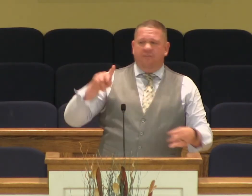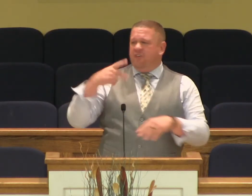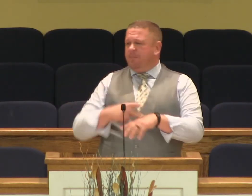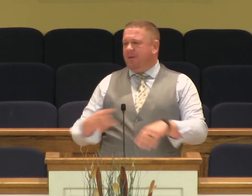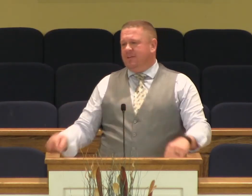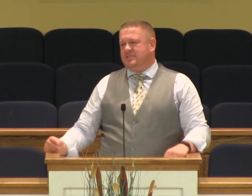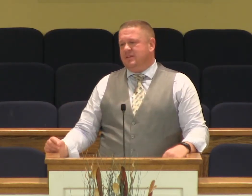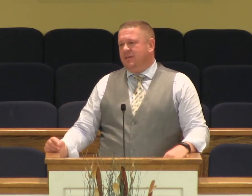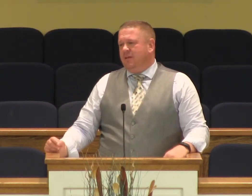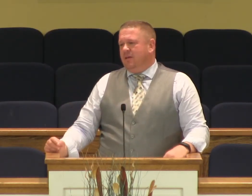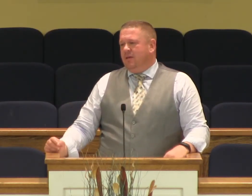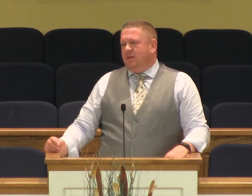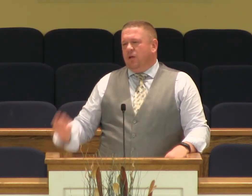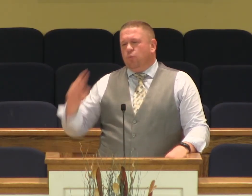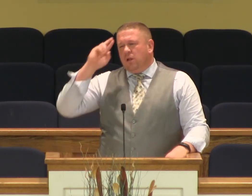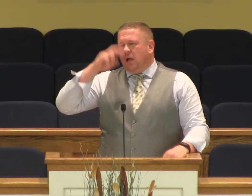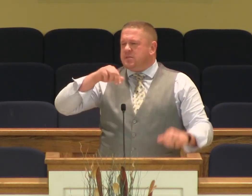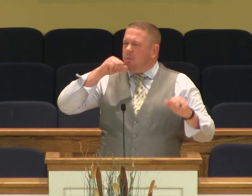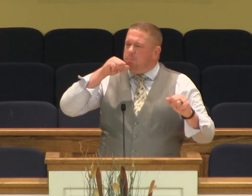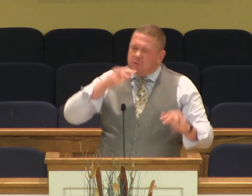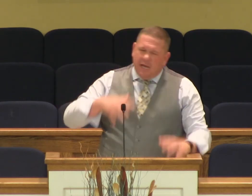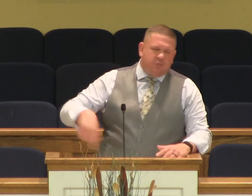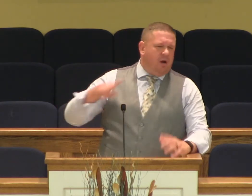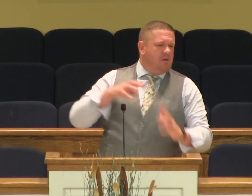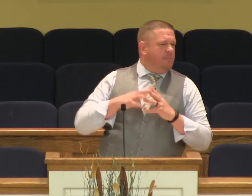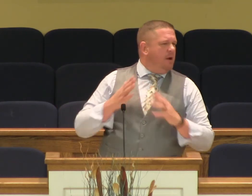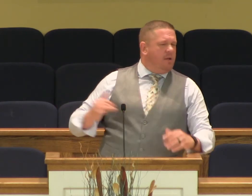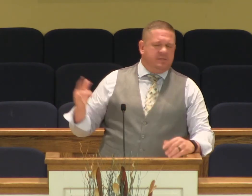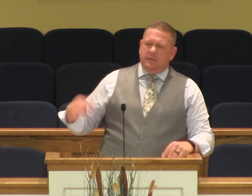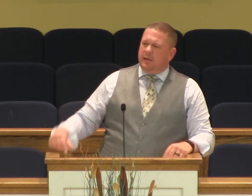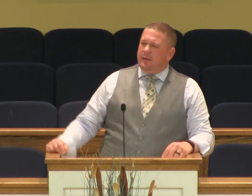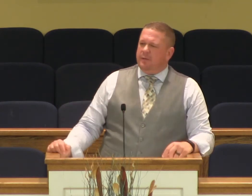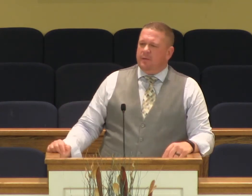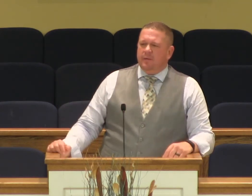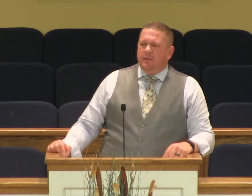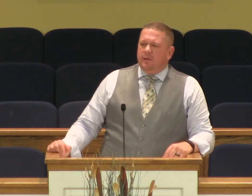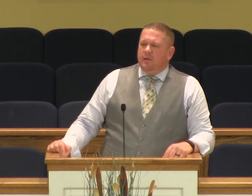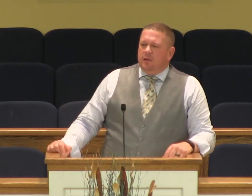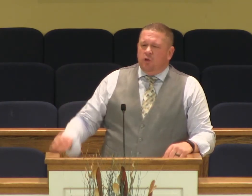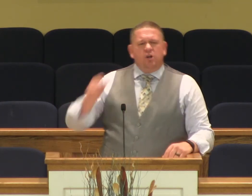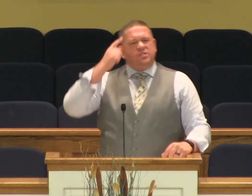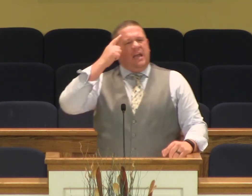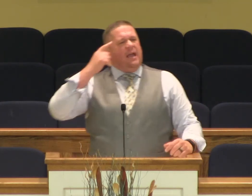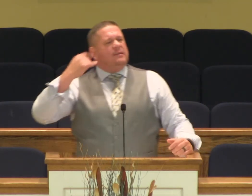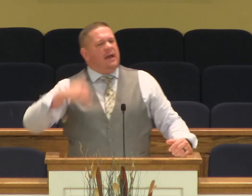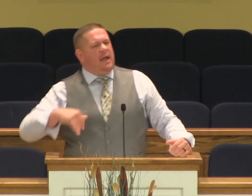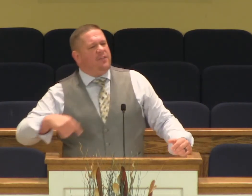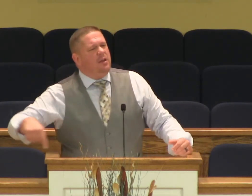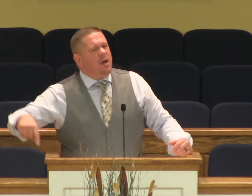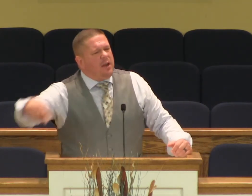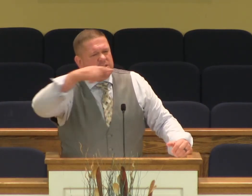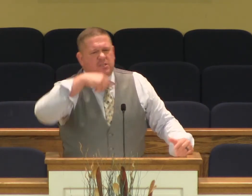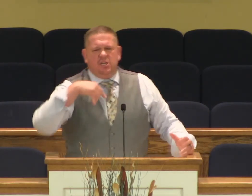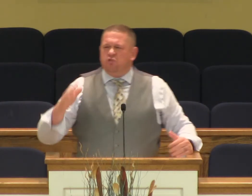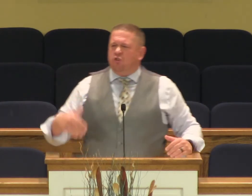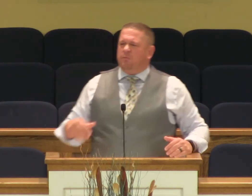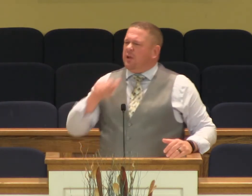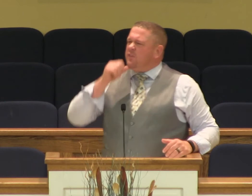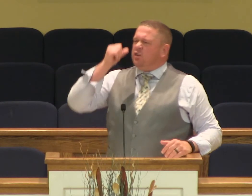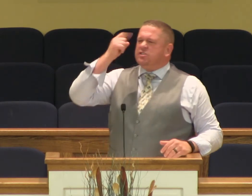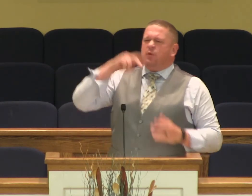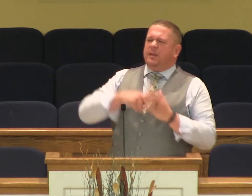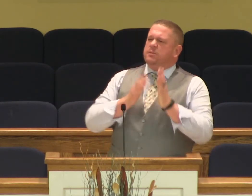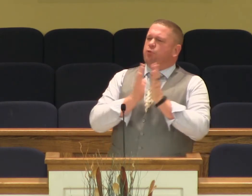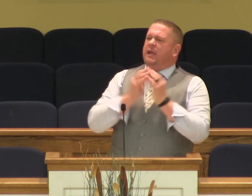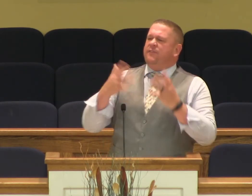Ecuador or the Philippines and realize how blessed we are as Americans today. You understand tonight that none of us in this room don't